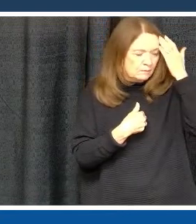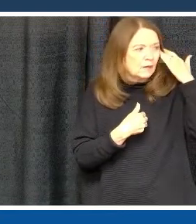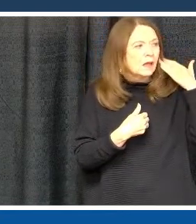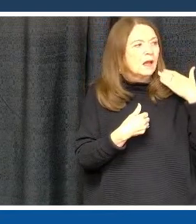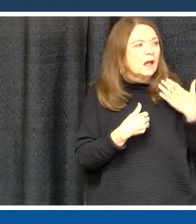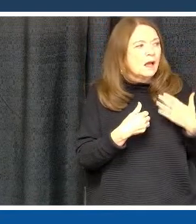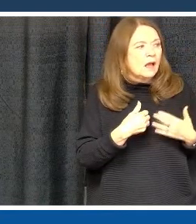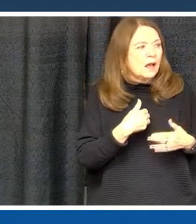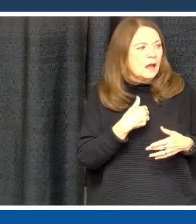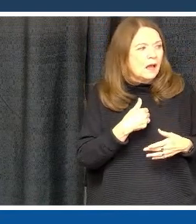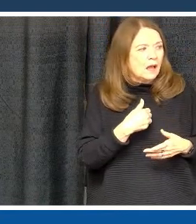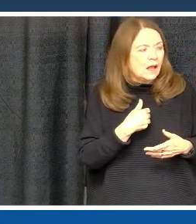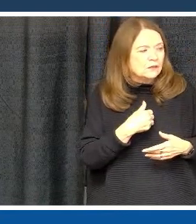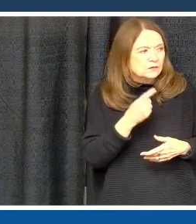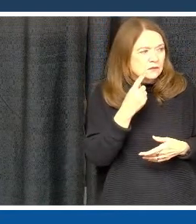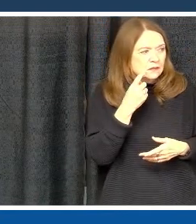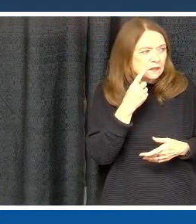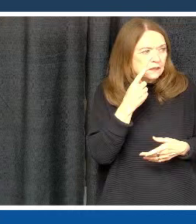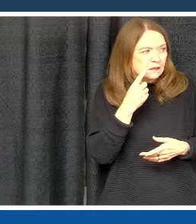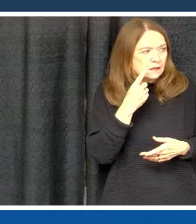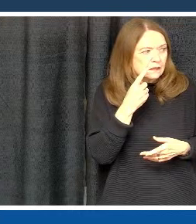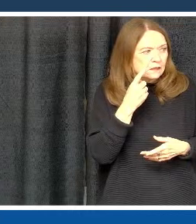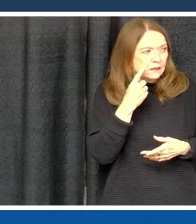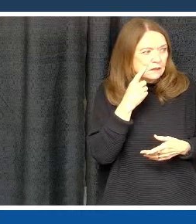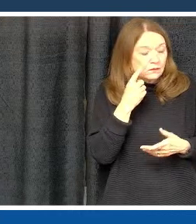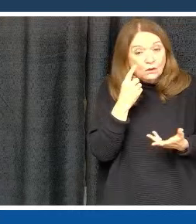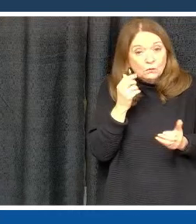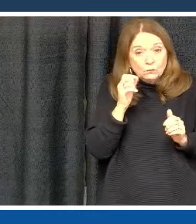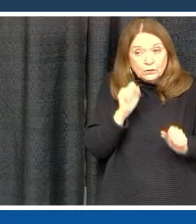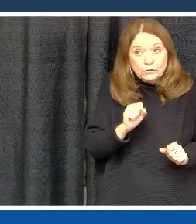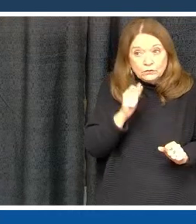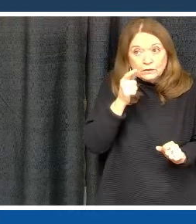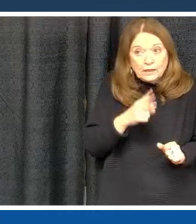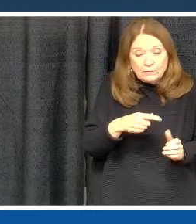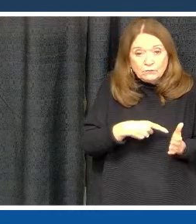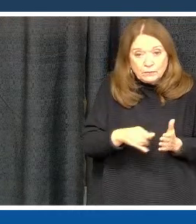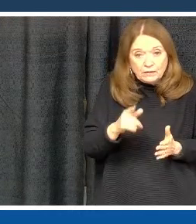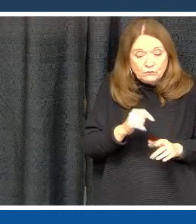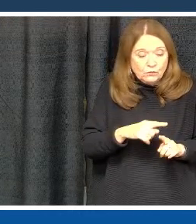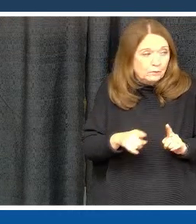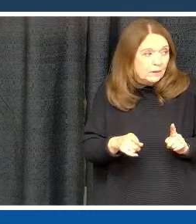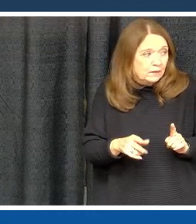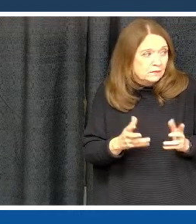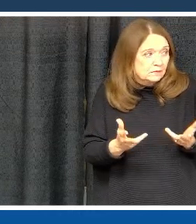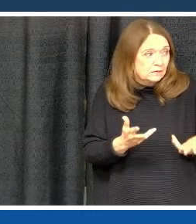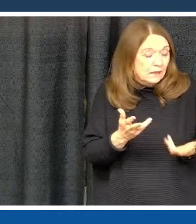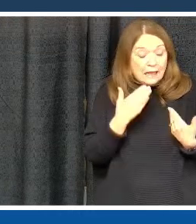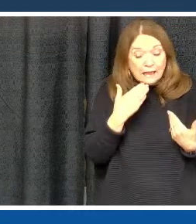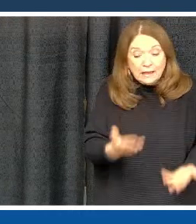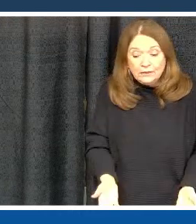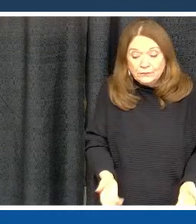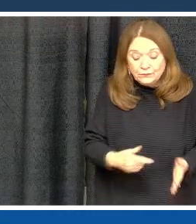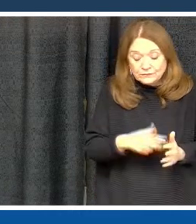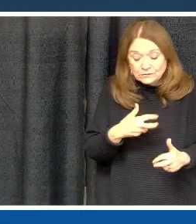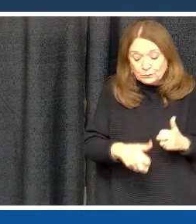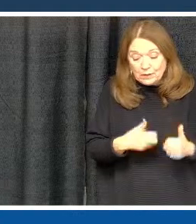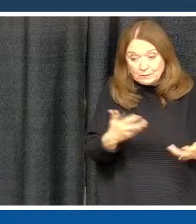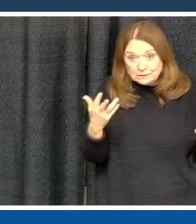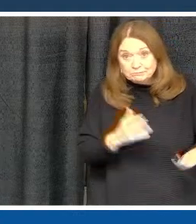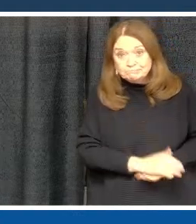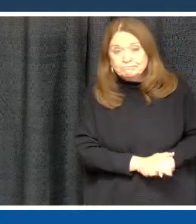I assumed we would just half pay for it. So now this is, I don't know, this is a problem.